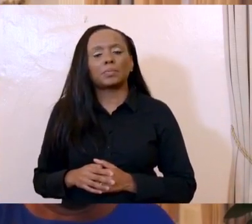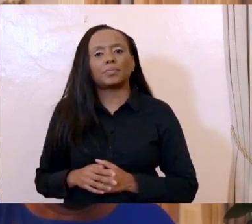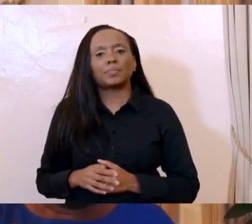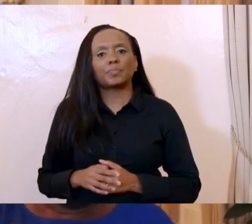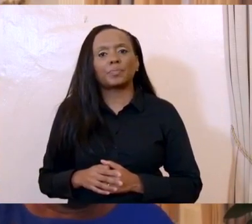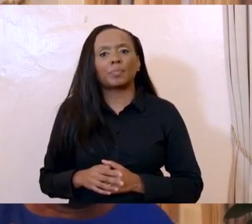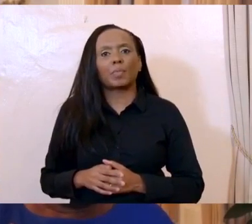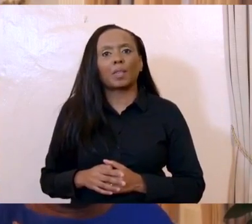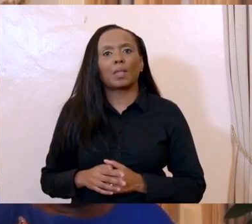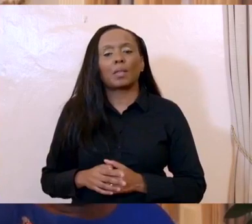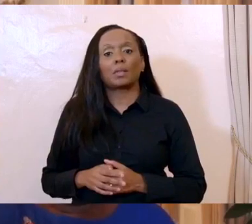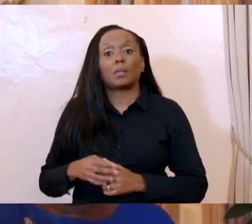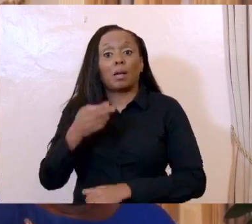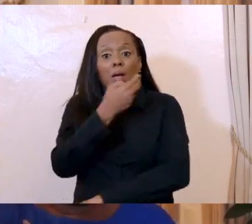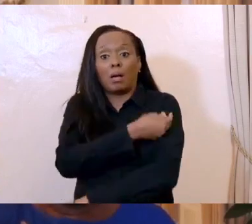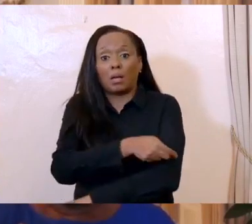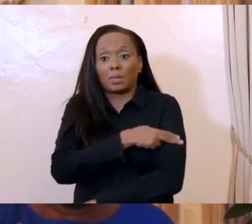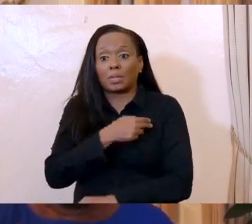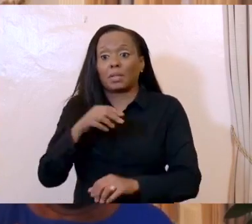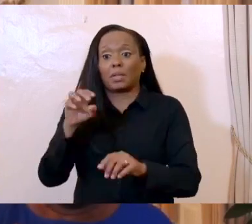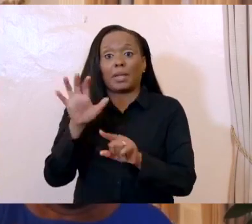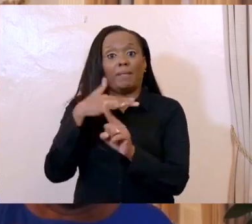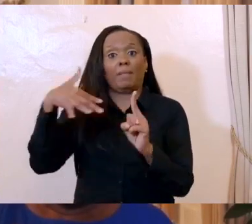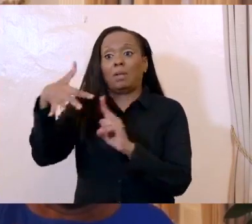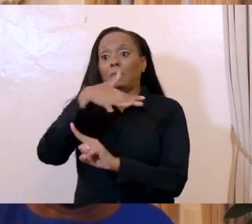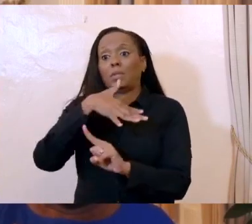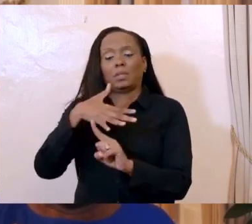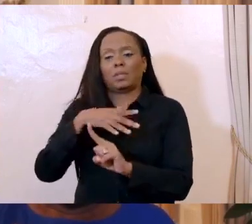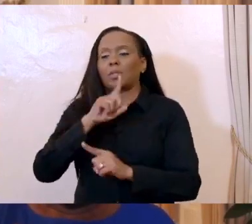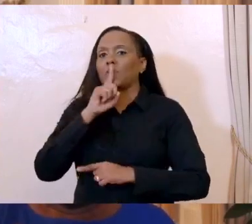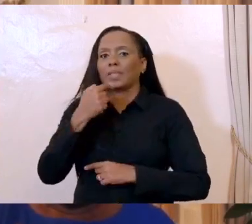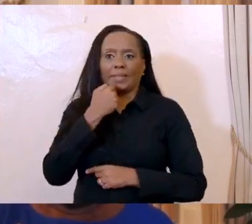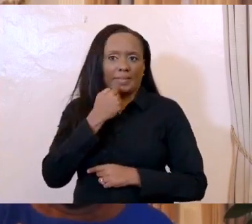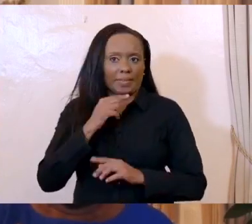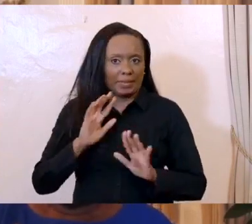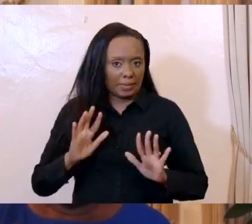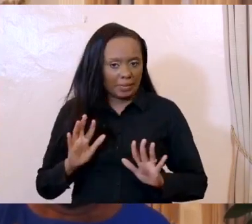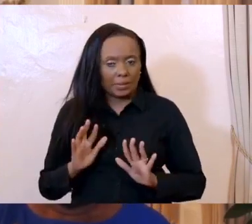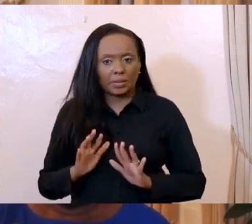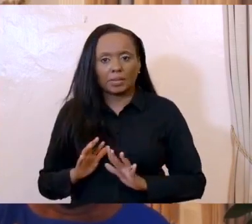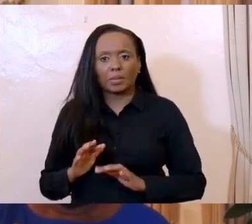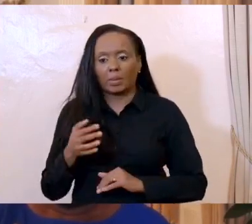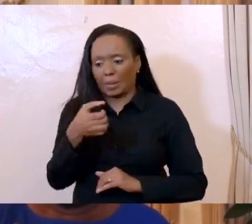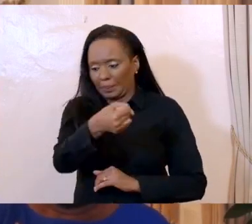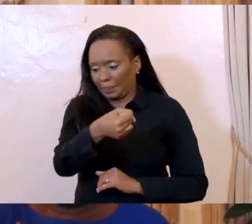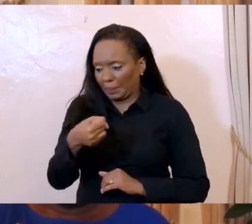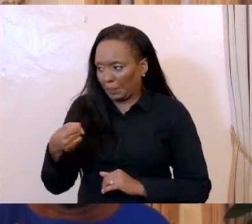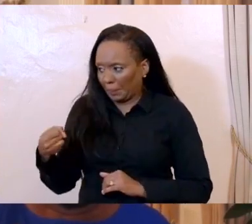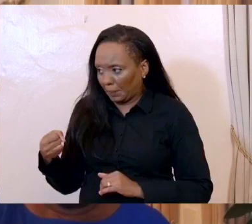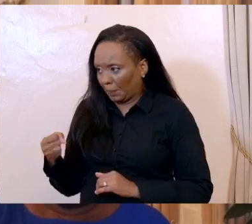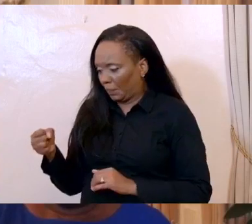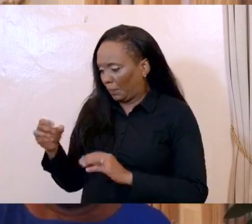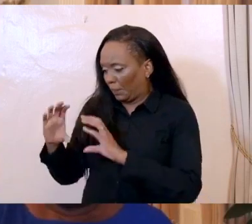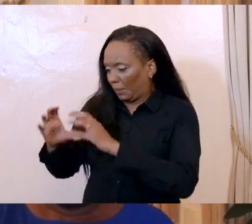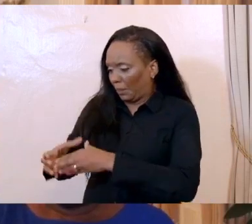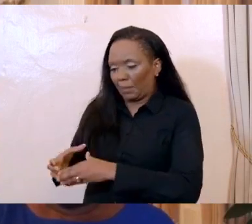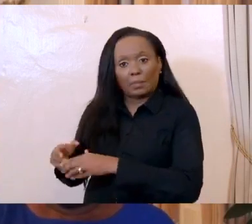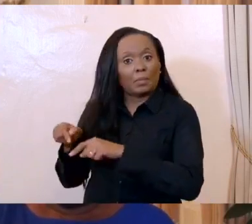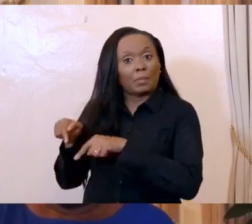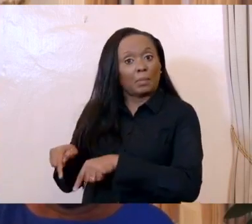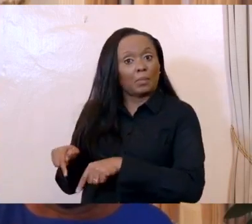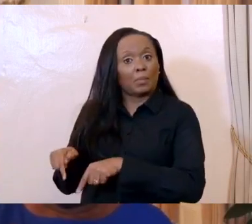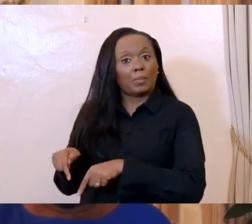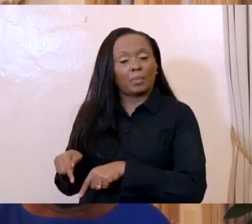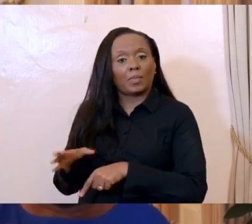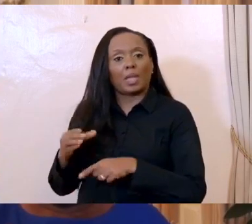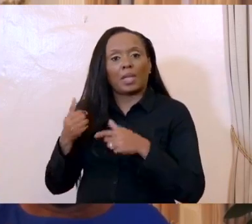a hospital setting of any kind, for obvious reasons. We isolate those persons and we do